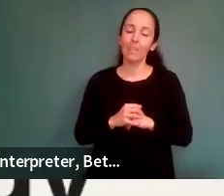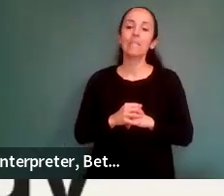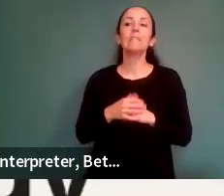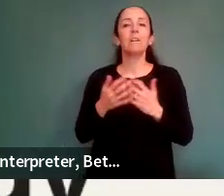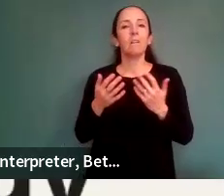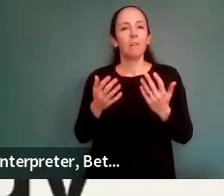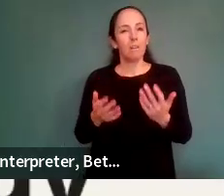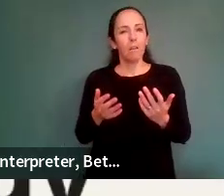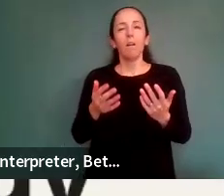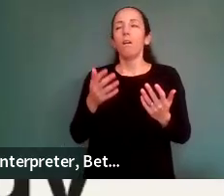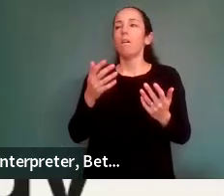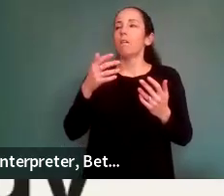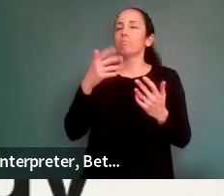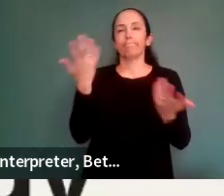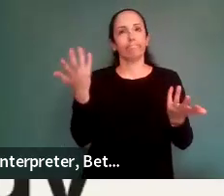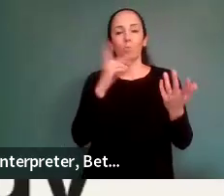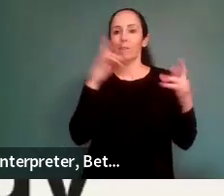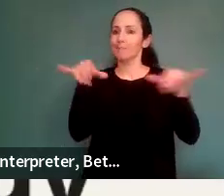manufactured with components,